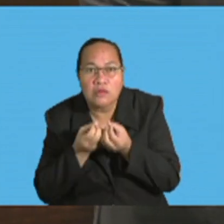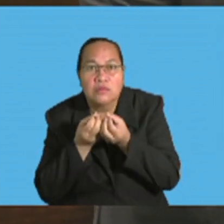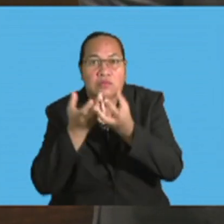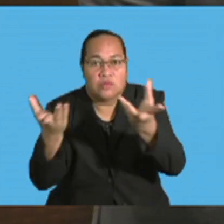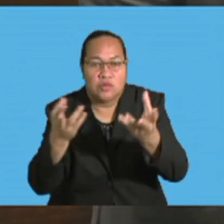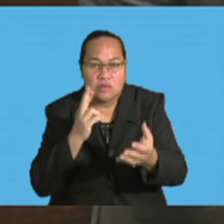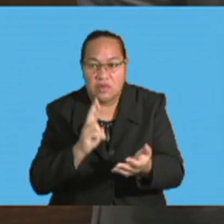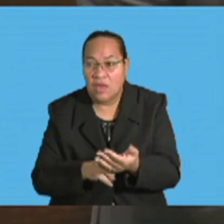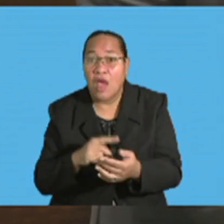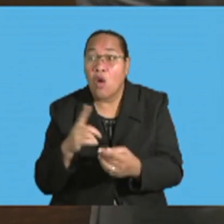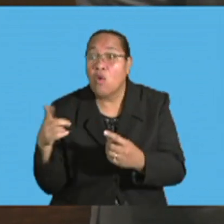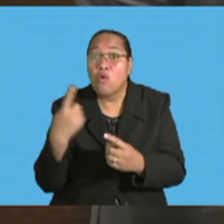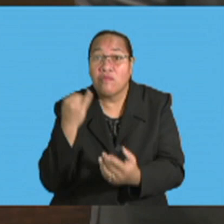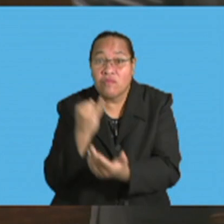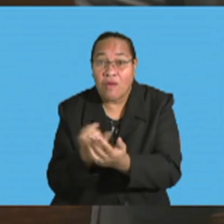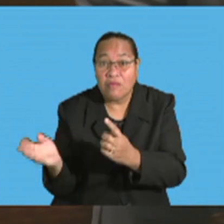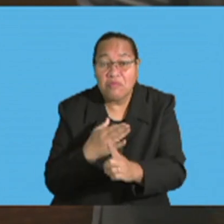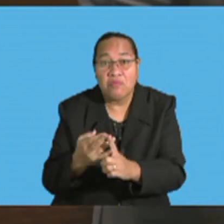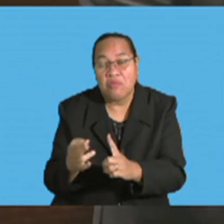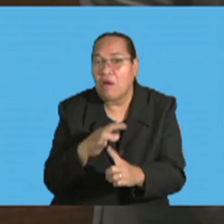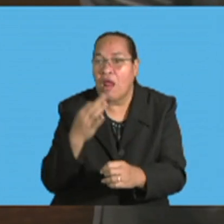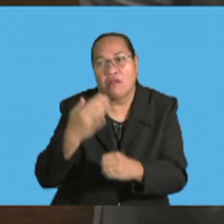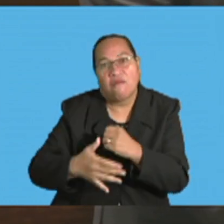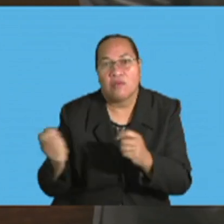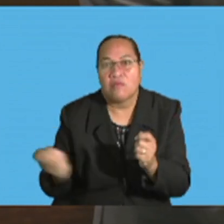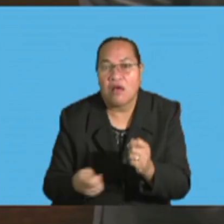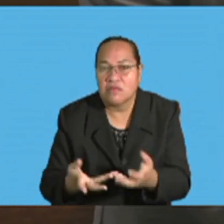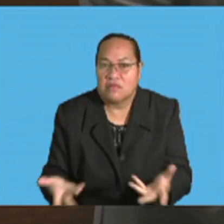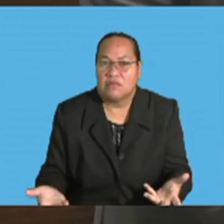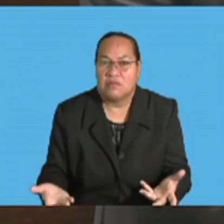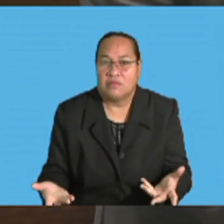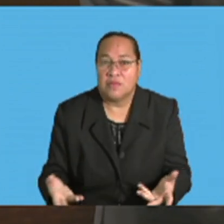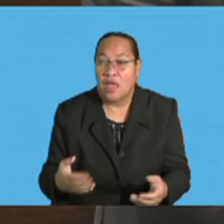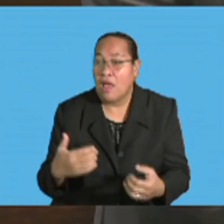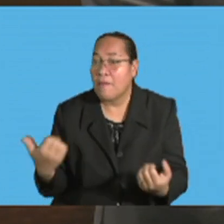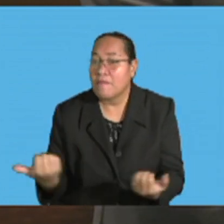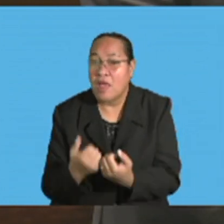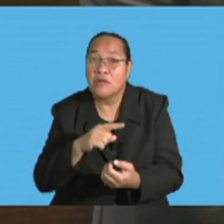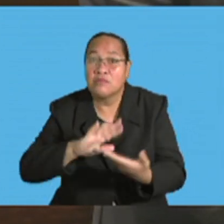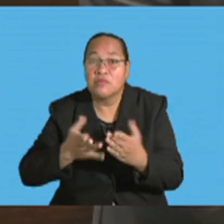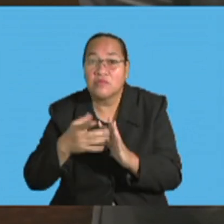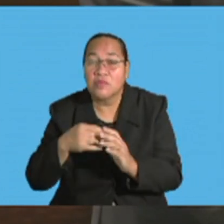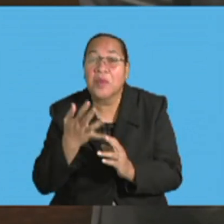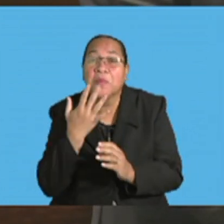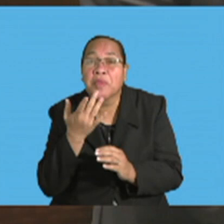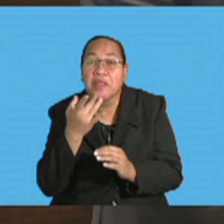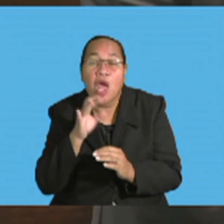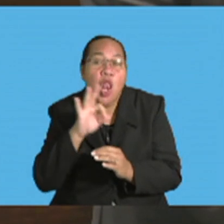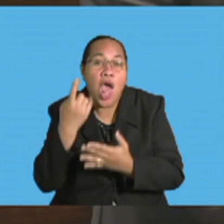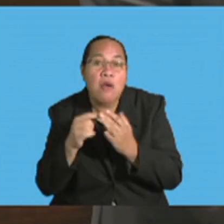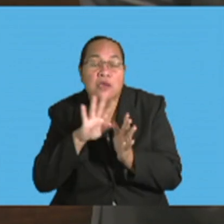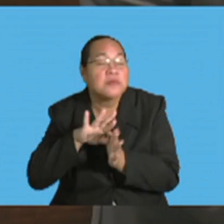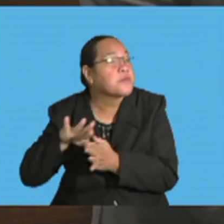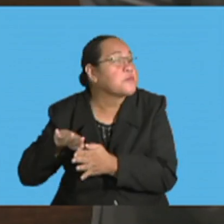go unpunished. What's worse is that entire communities turn a blind eye to the